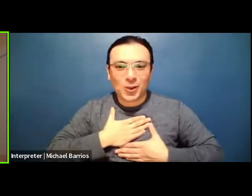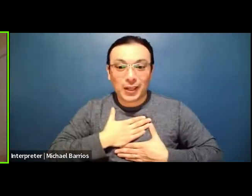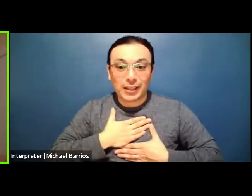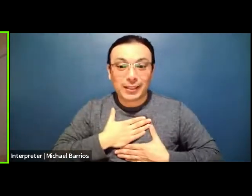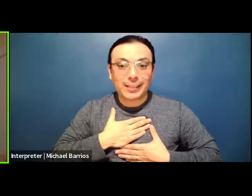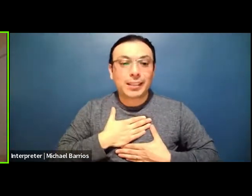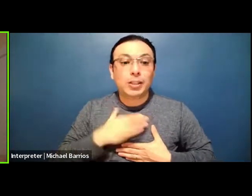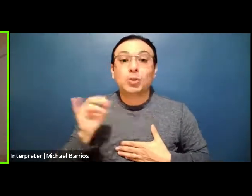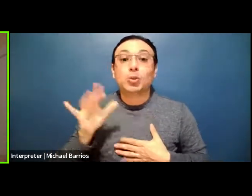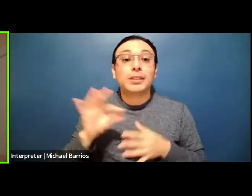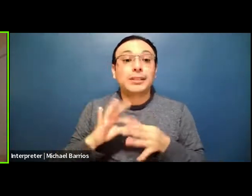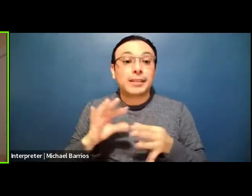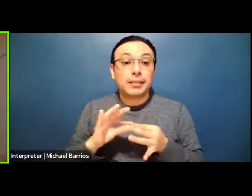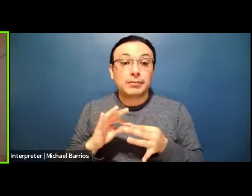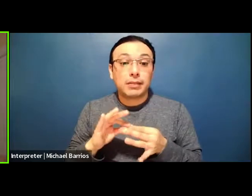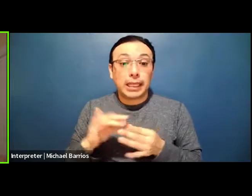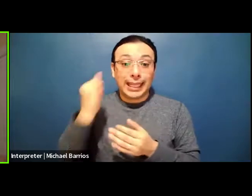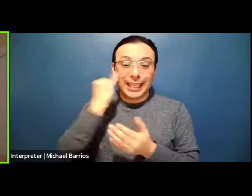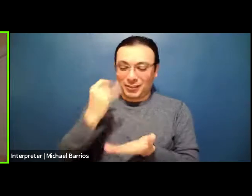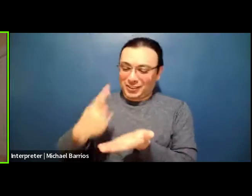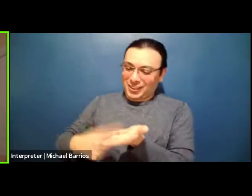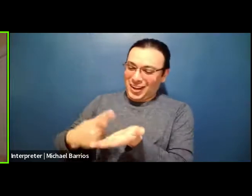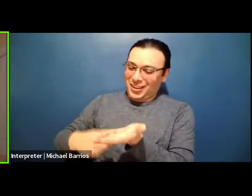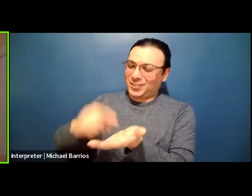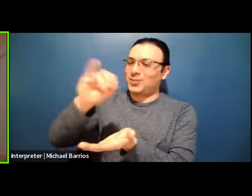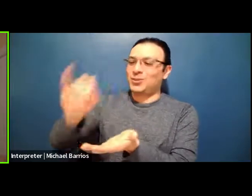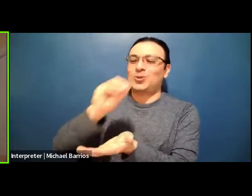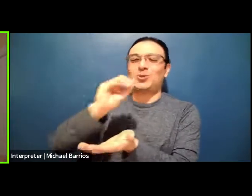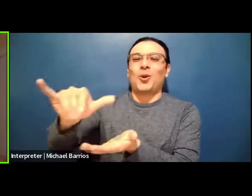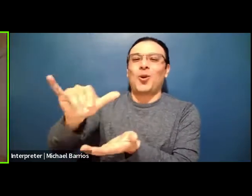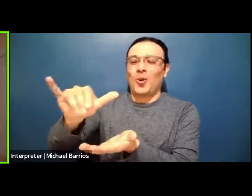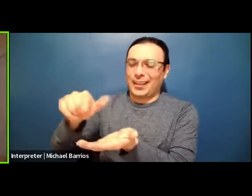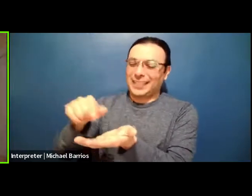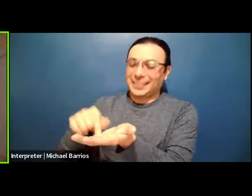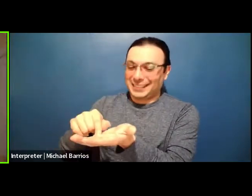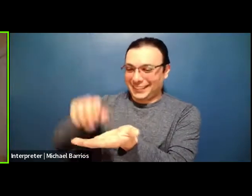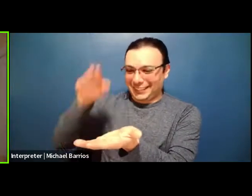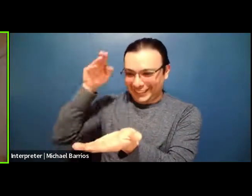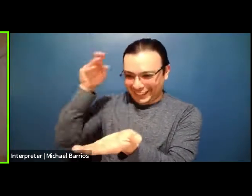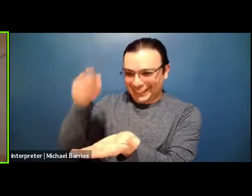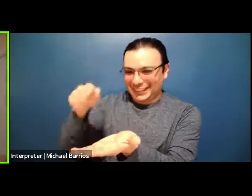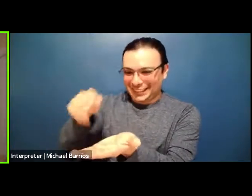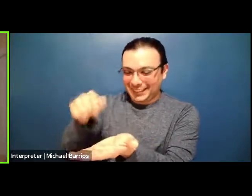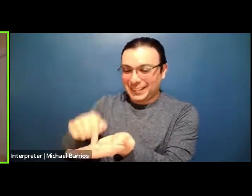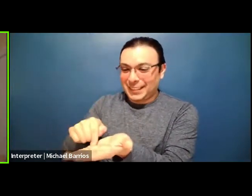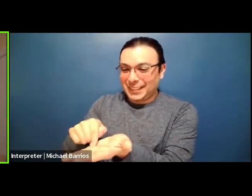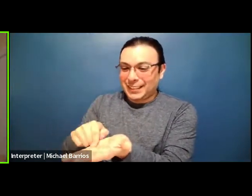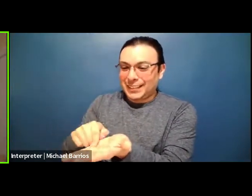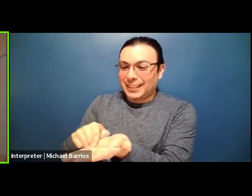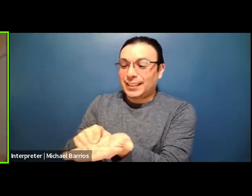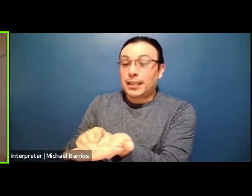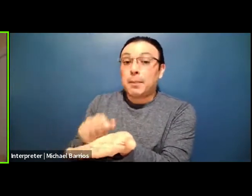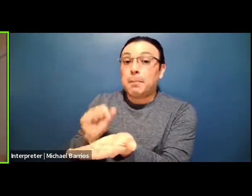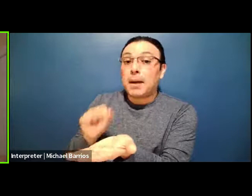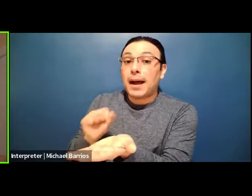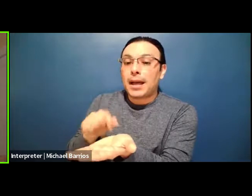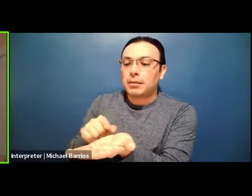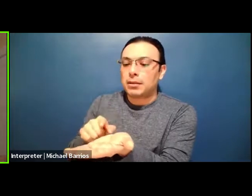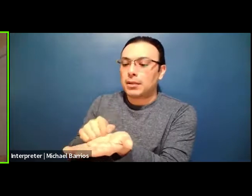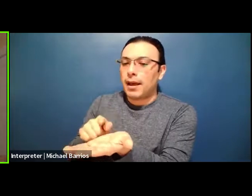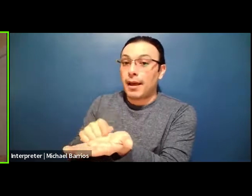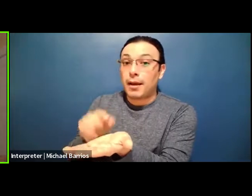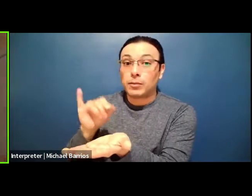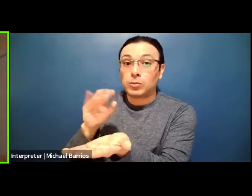risks when we talk about joy, that we make joy a prescription, a